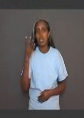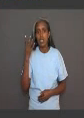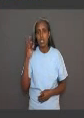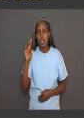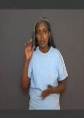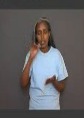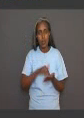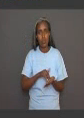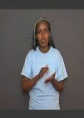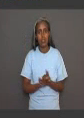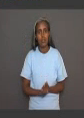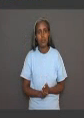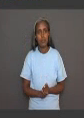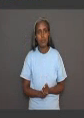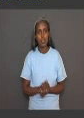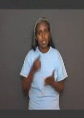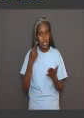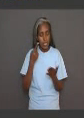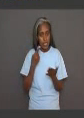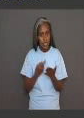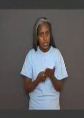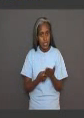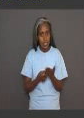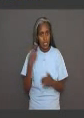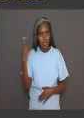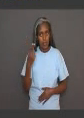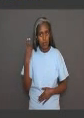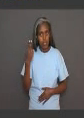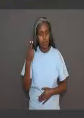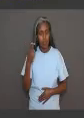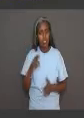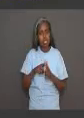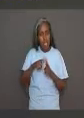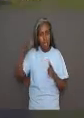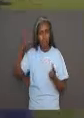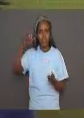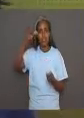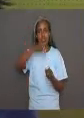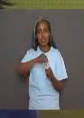7,000. This appears to be the largest increase.